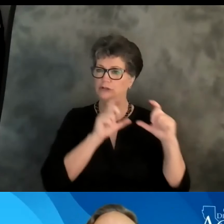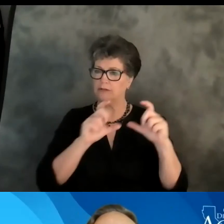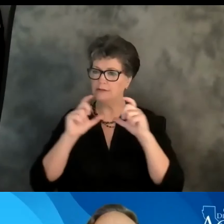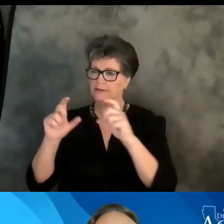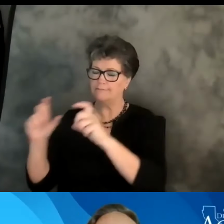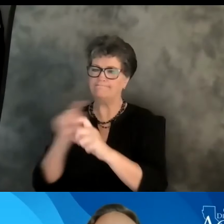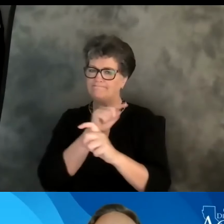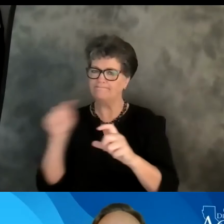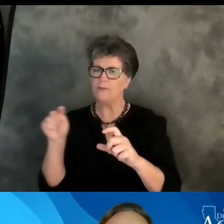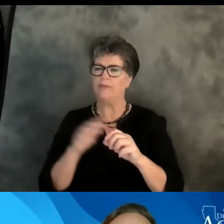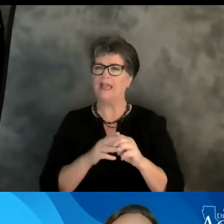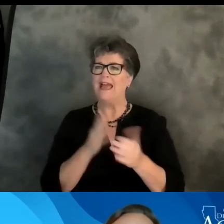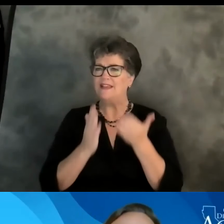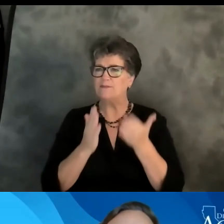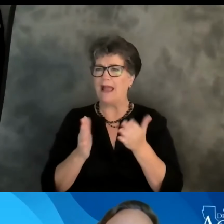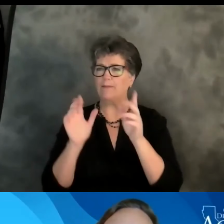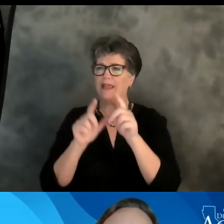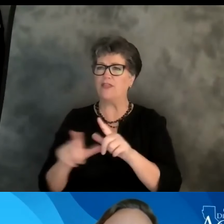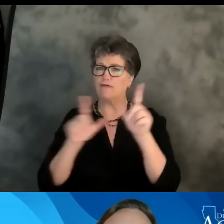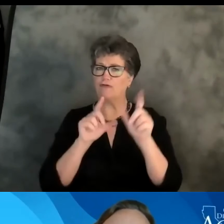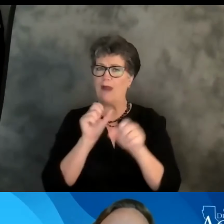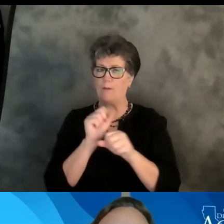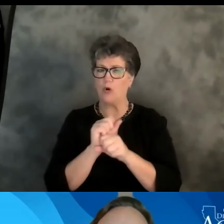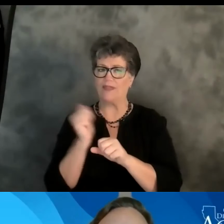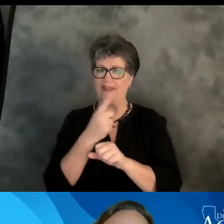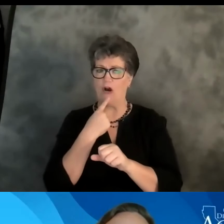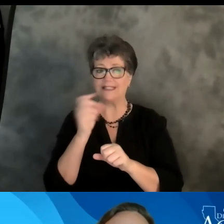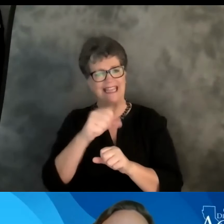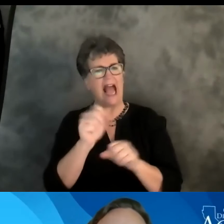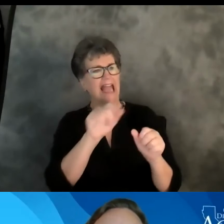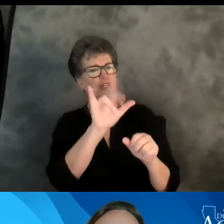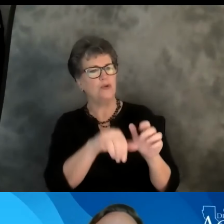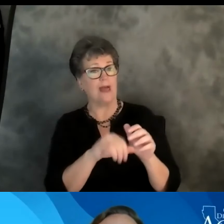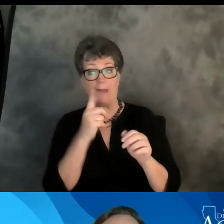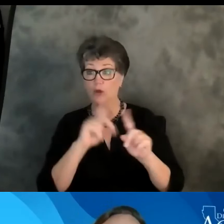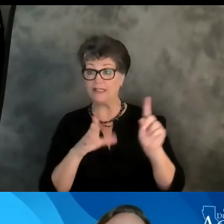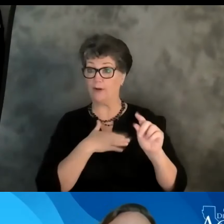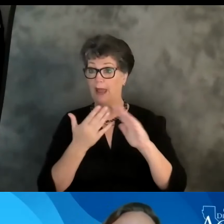think it might be the framework that every community could say, yeah, I could do that. It might look different in my